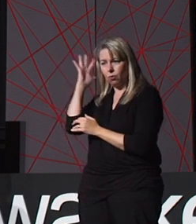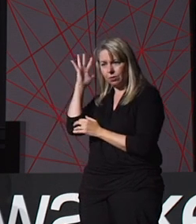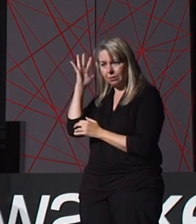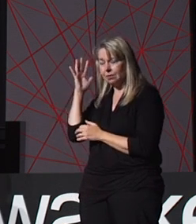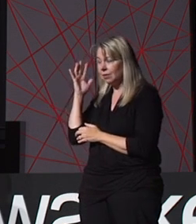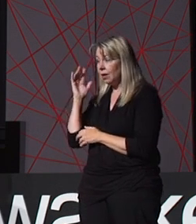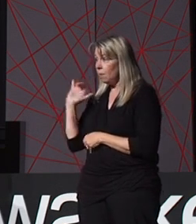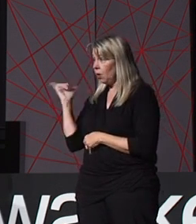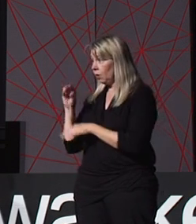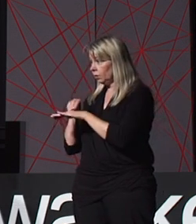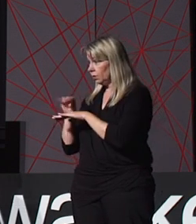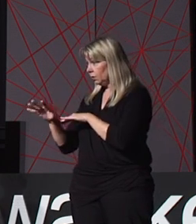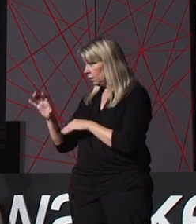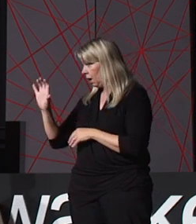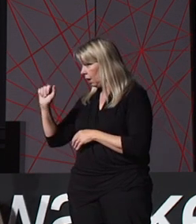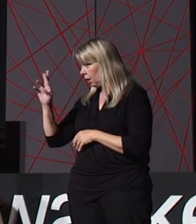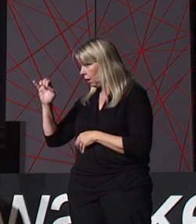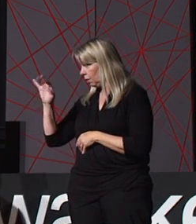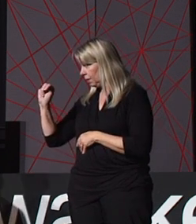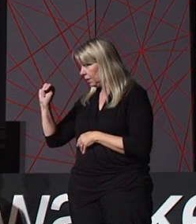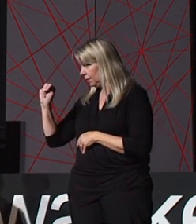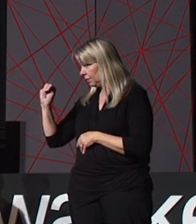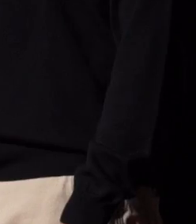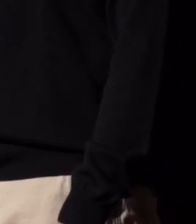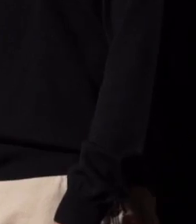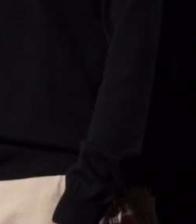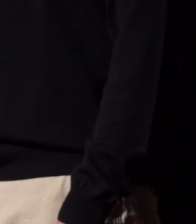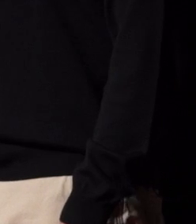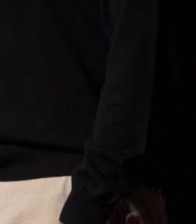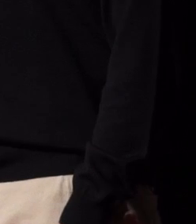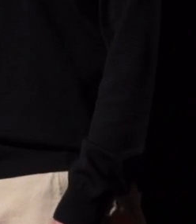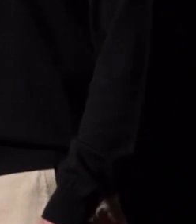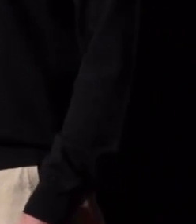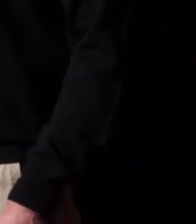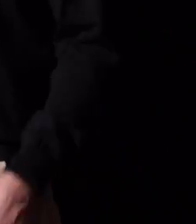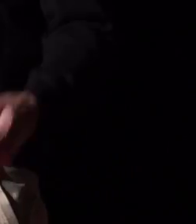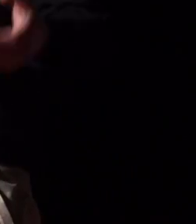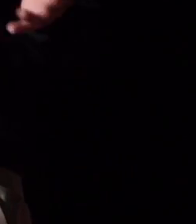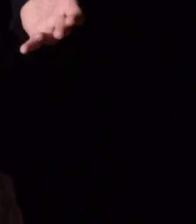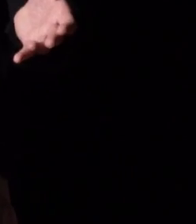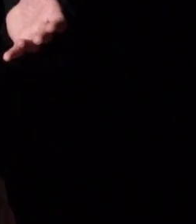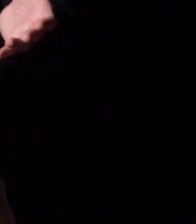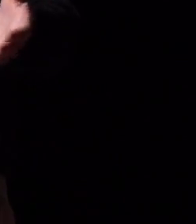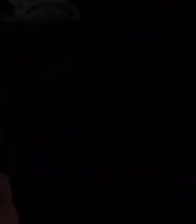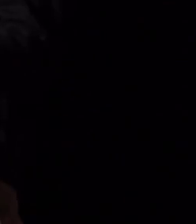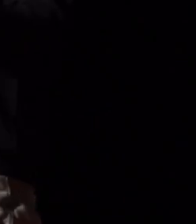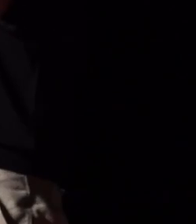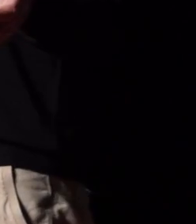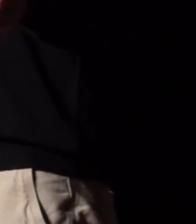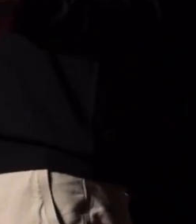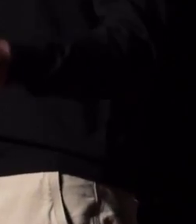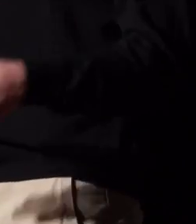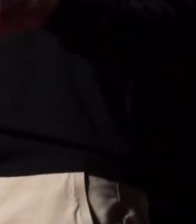but they also affect carbon storage in a fairly unpredictable way. So over the years, we've made some interesting discoveries. We've